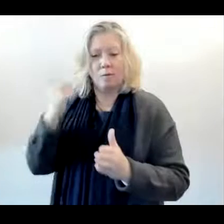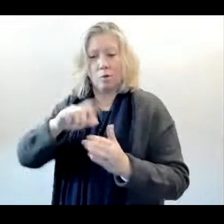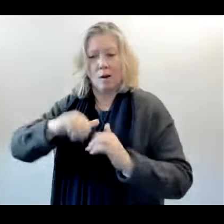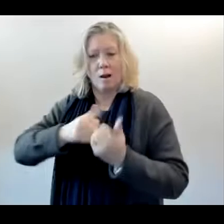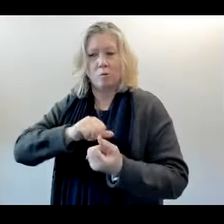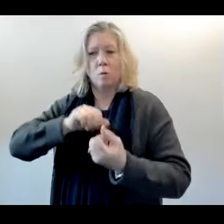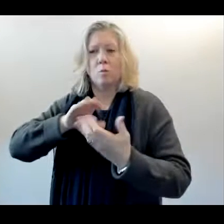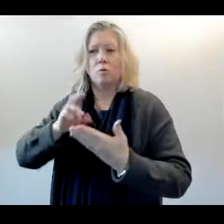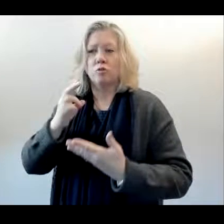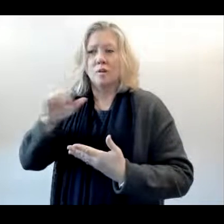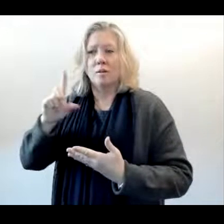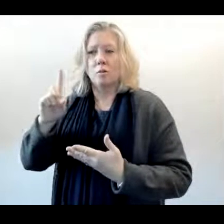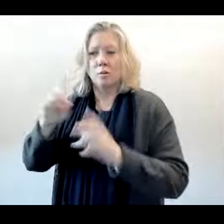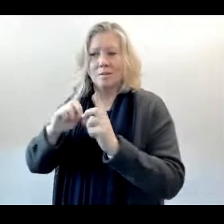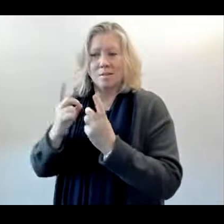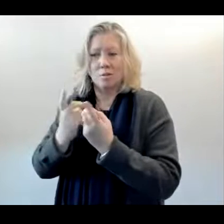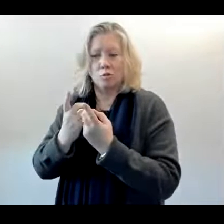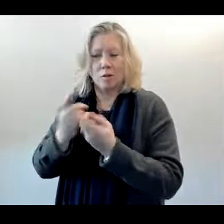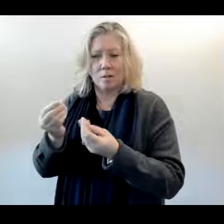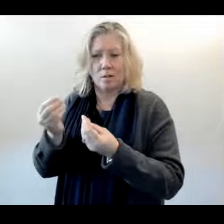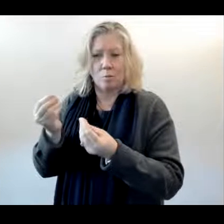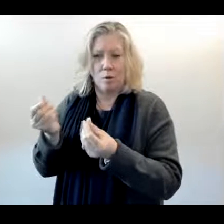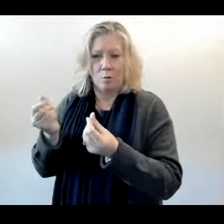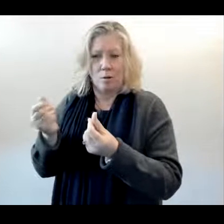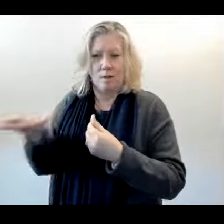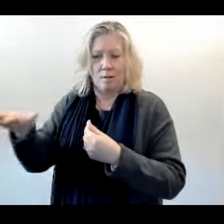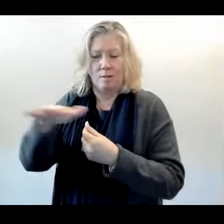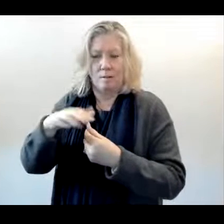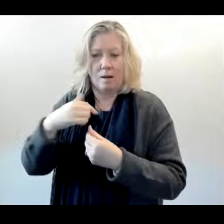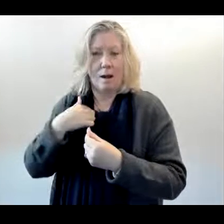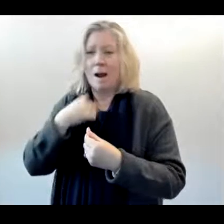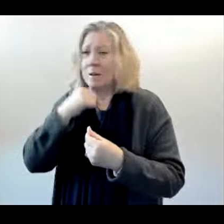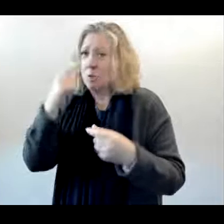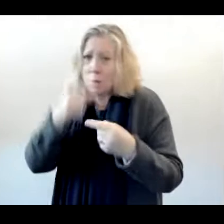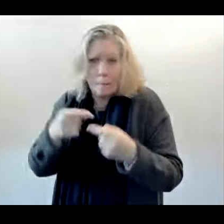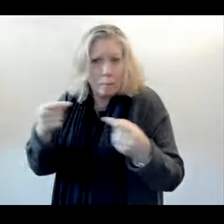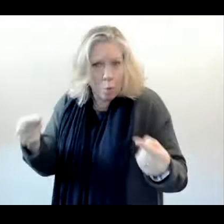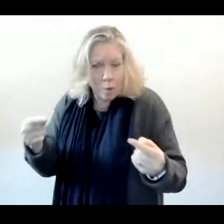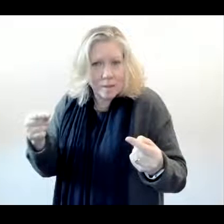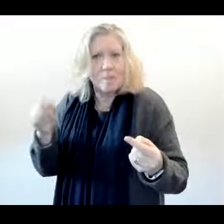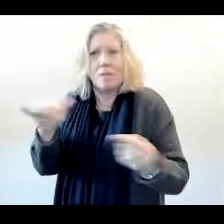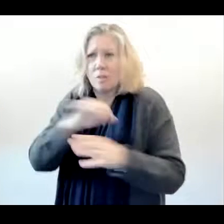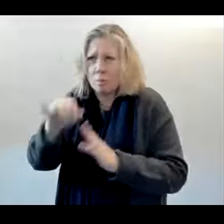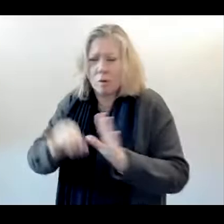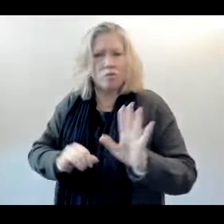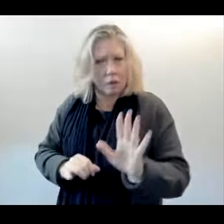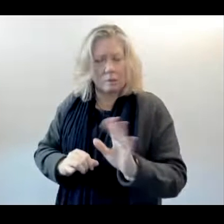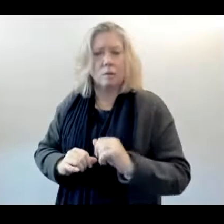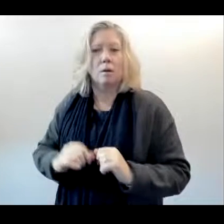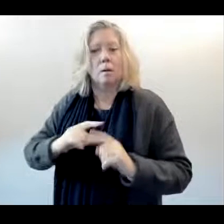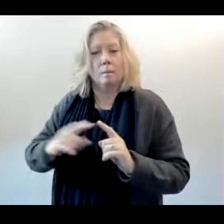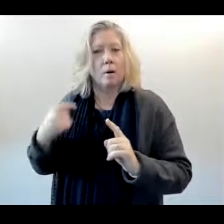Hill District and specifically Heron Avenue. I do not oppose the Choice Neighborhood project per se. However, we need to look